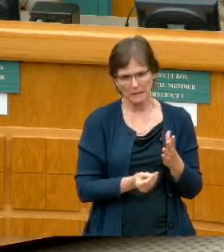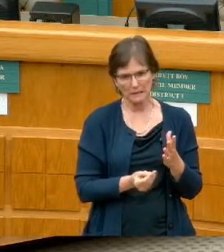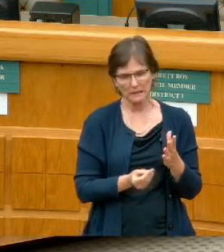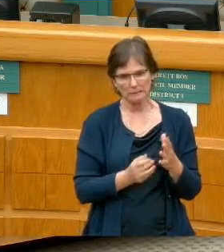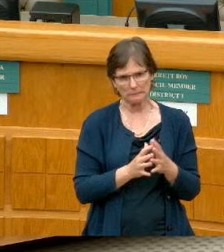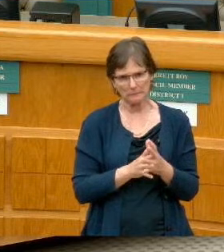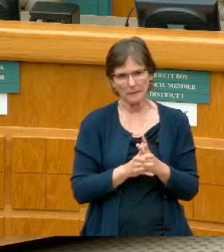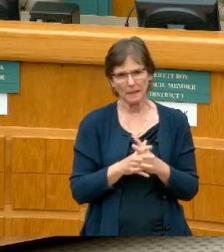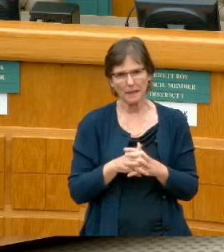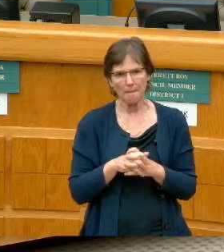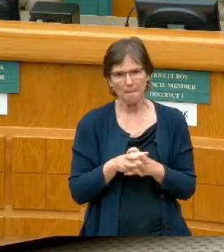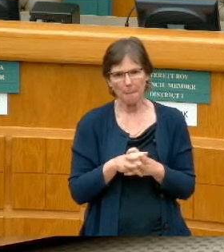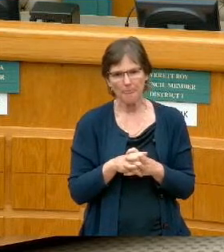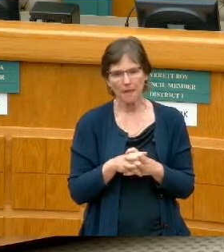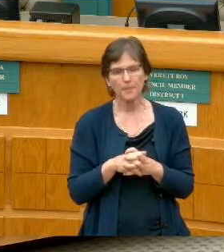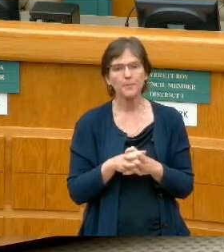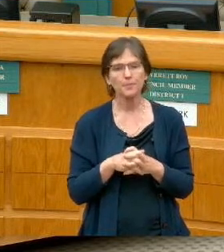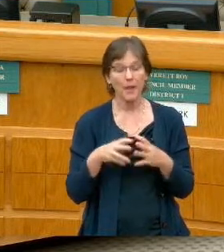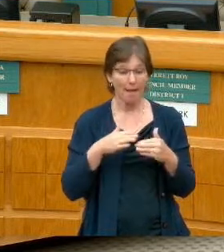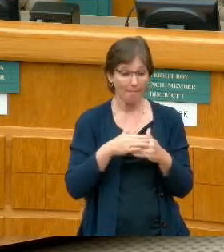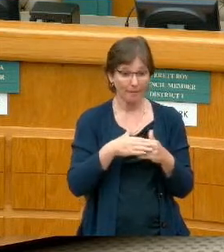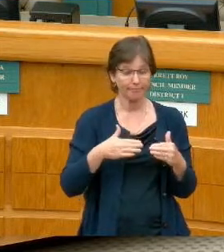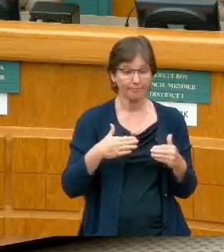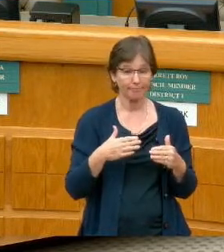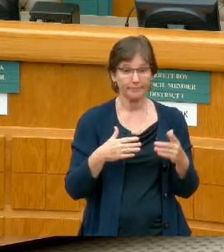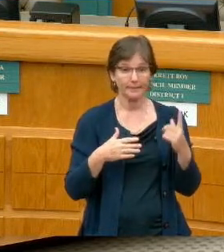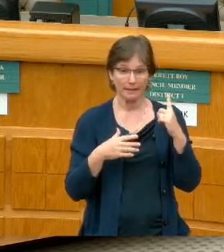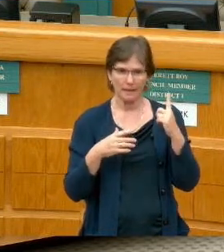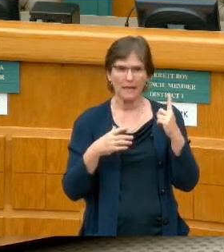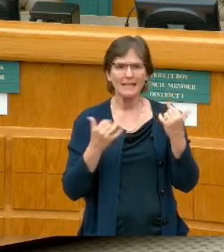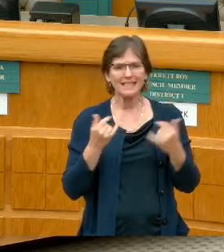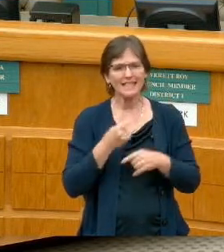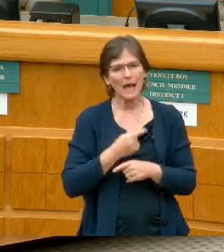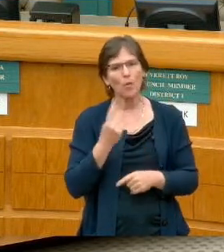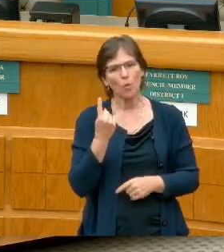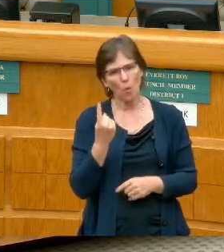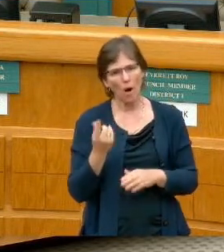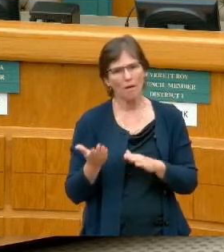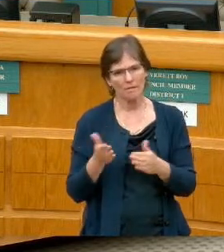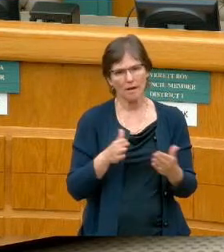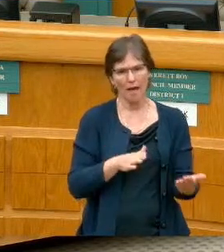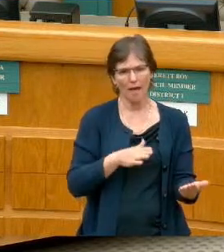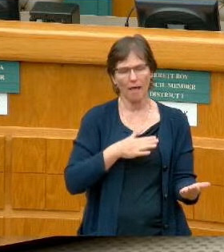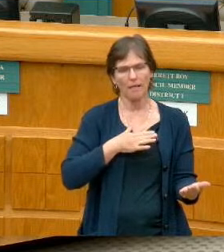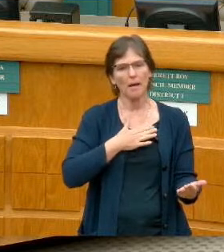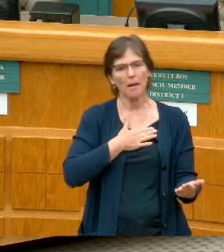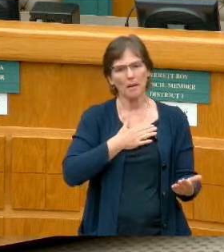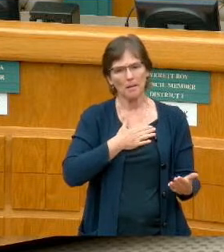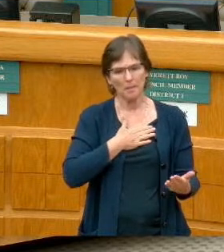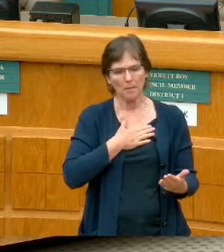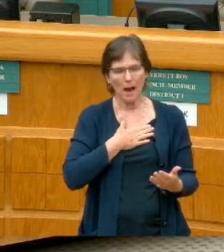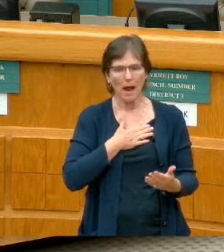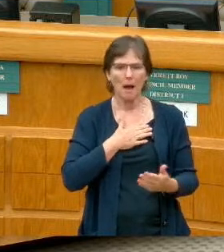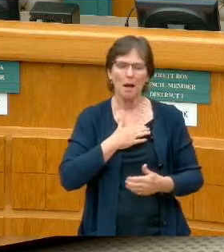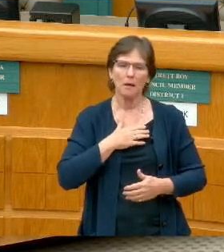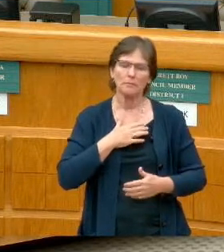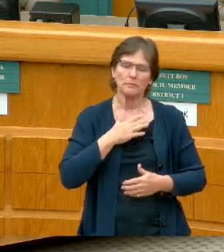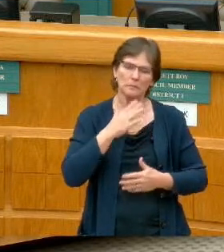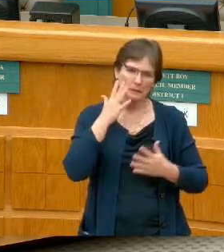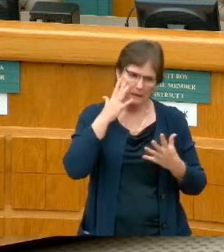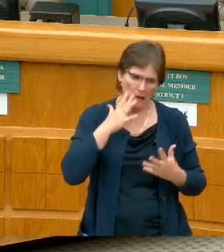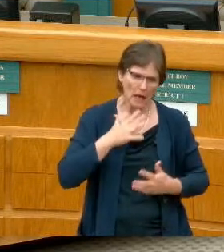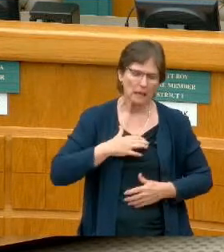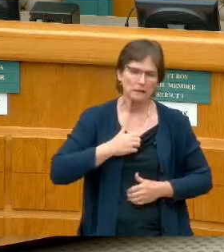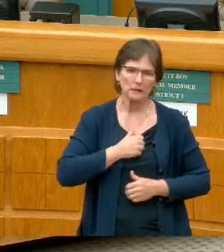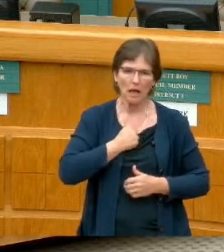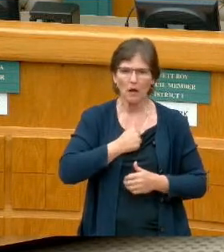slide. We did have a death today, so my condolences to the family of the person that lost